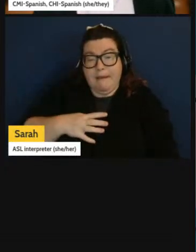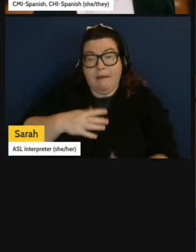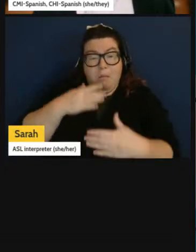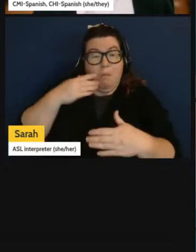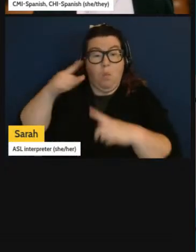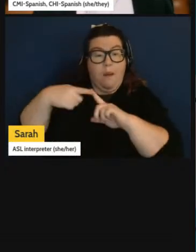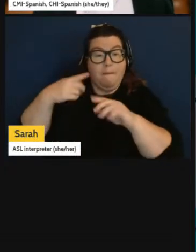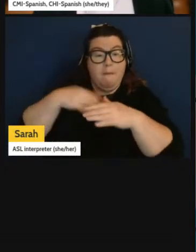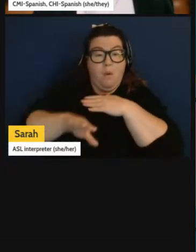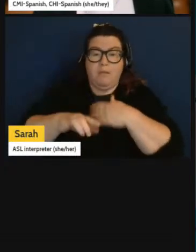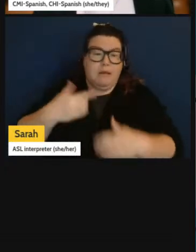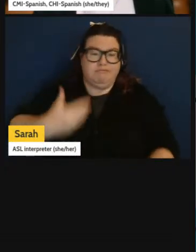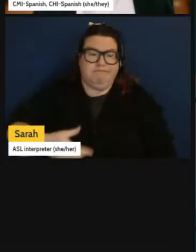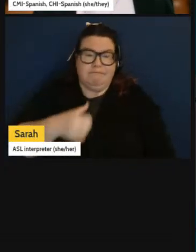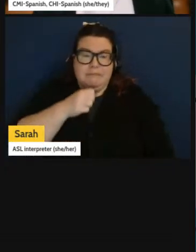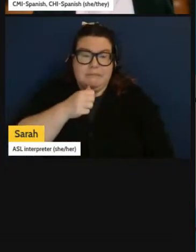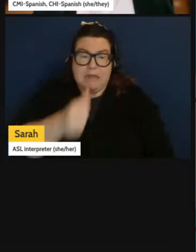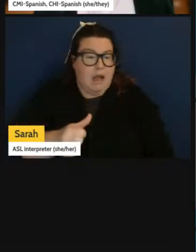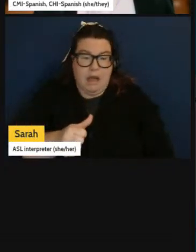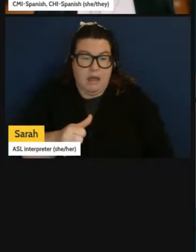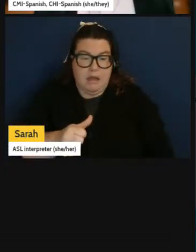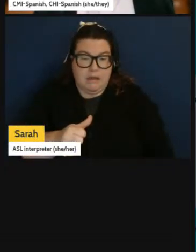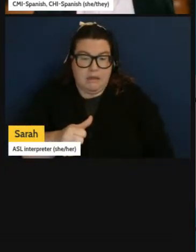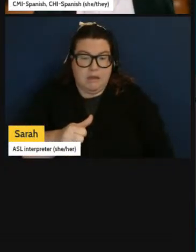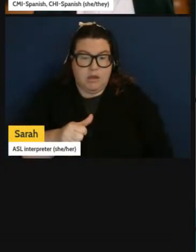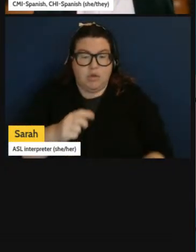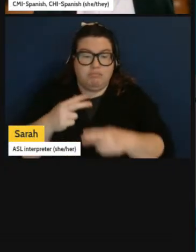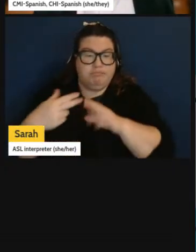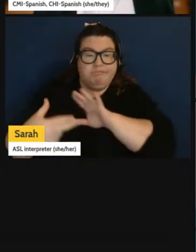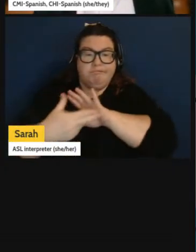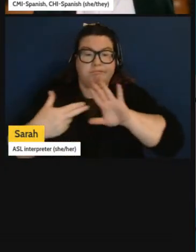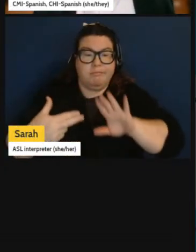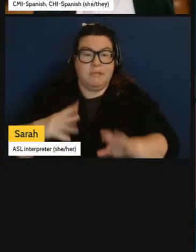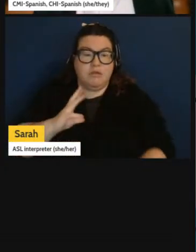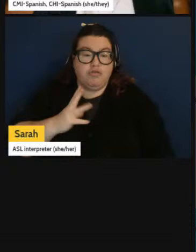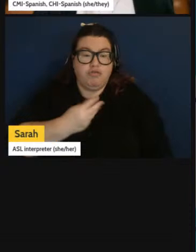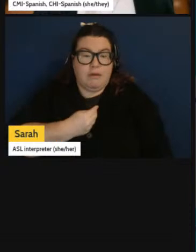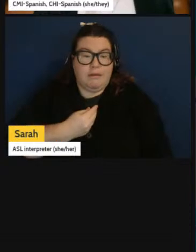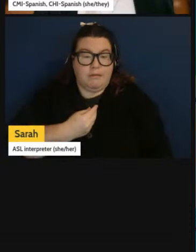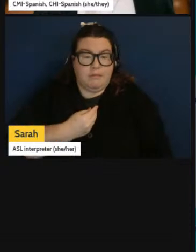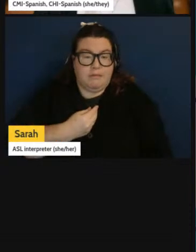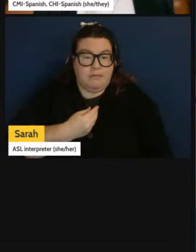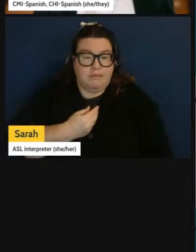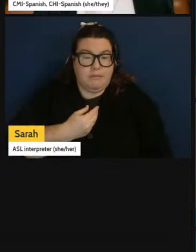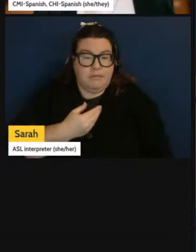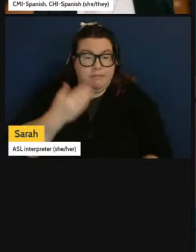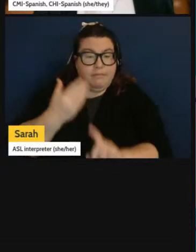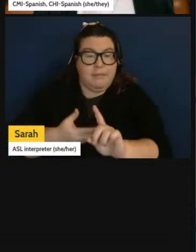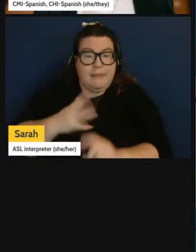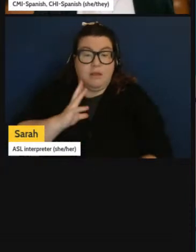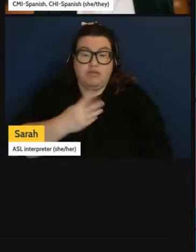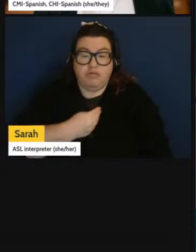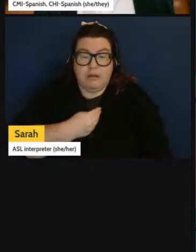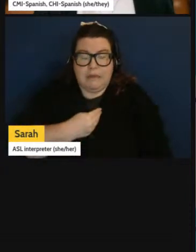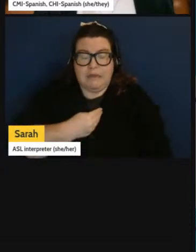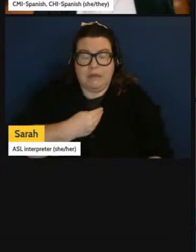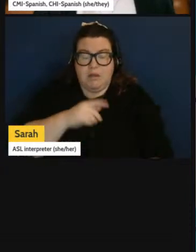but I'm not a man. This person would be transgender. Okay, so trans means across.